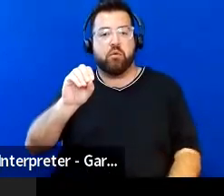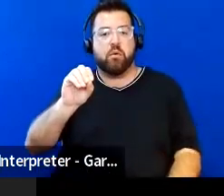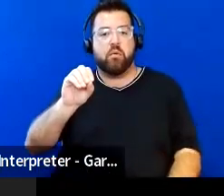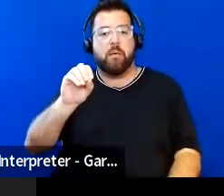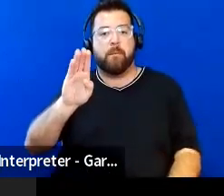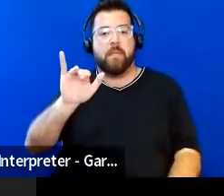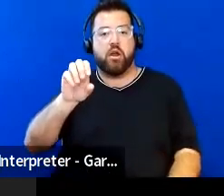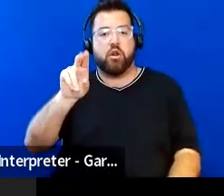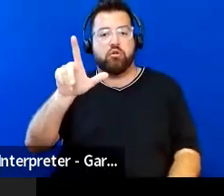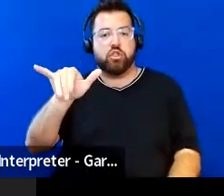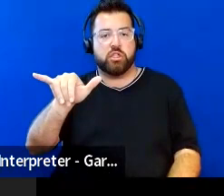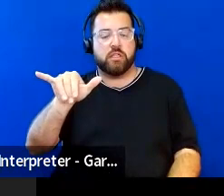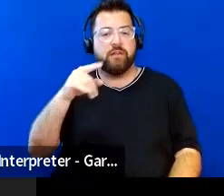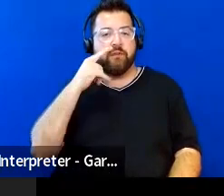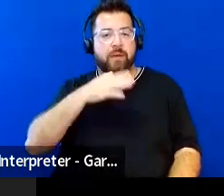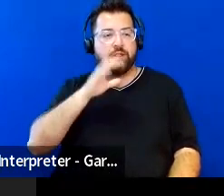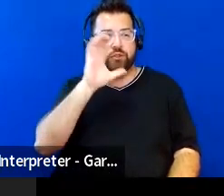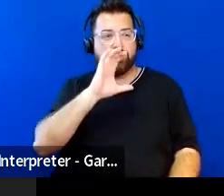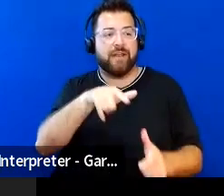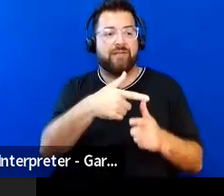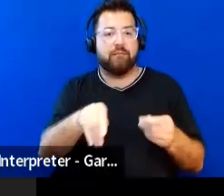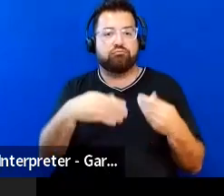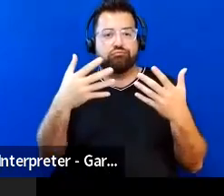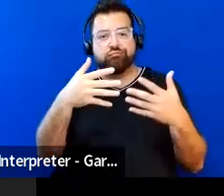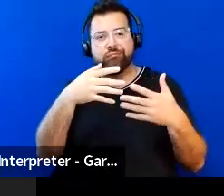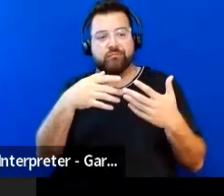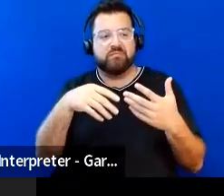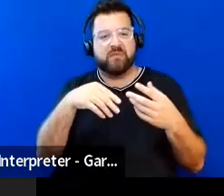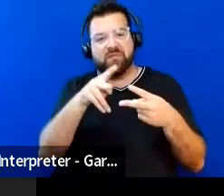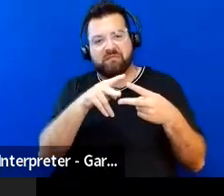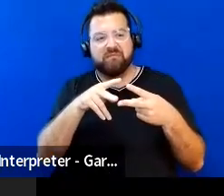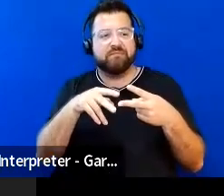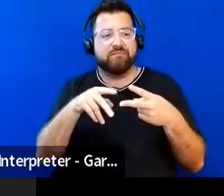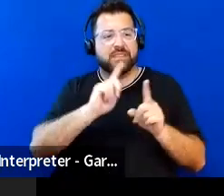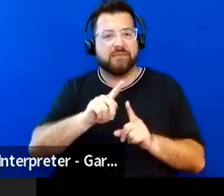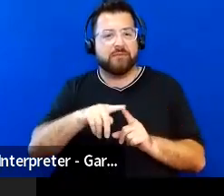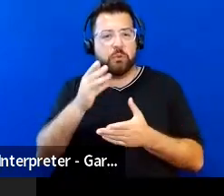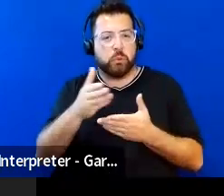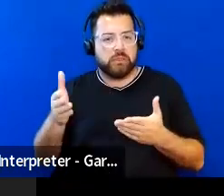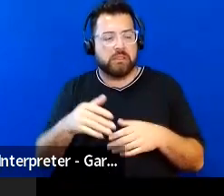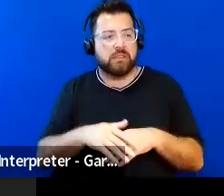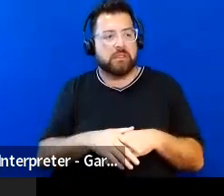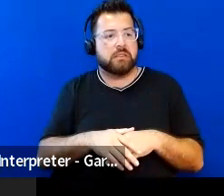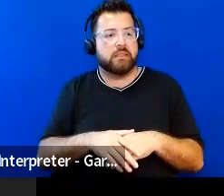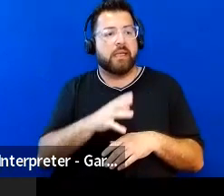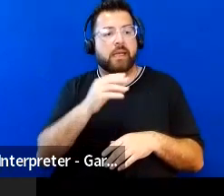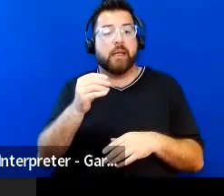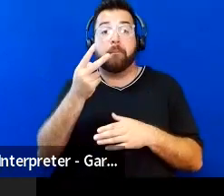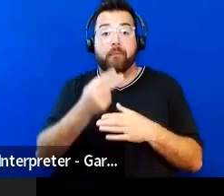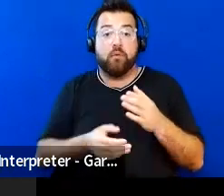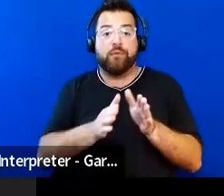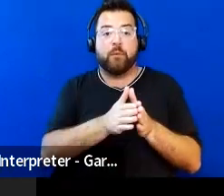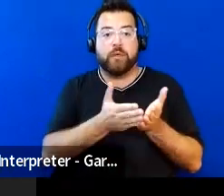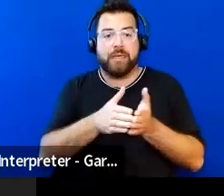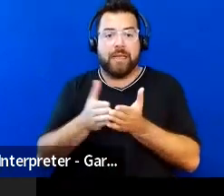search, and then it gave a couple of different sources, and they were both